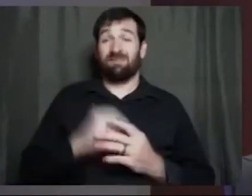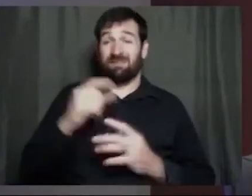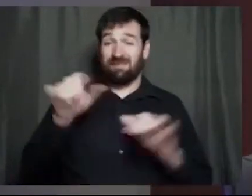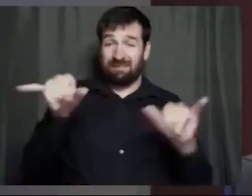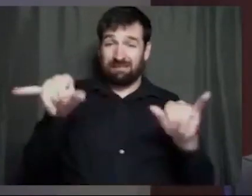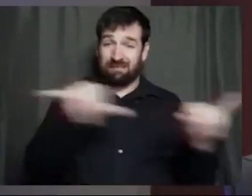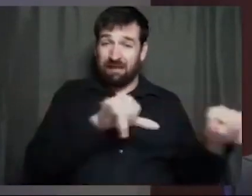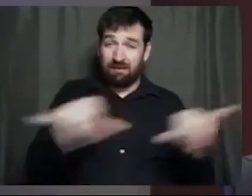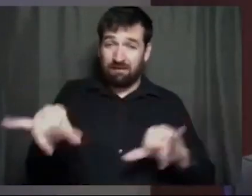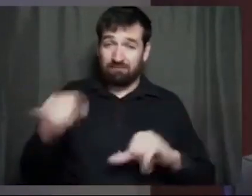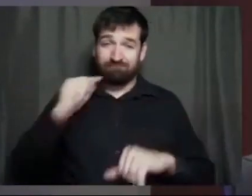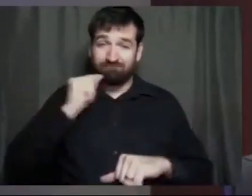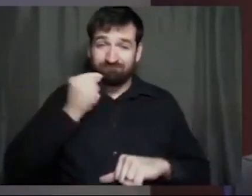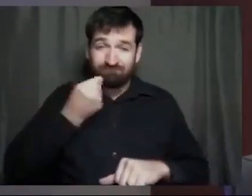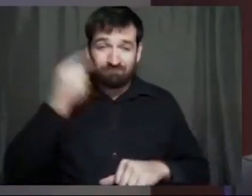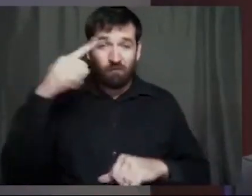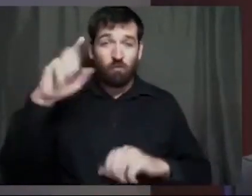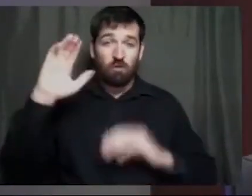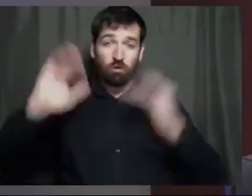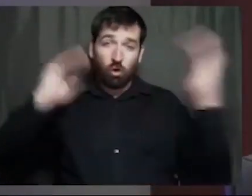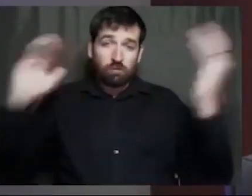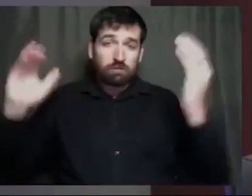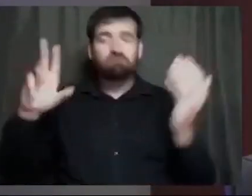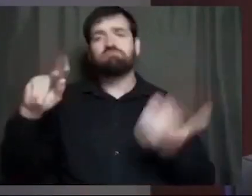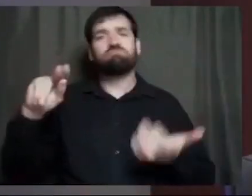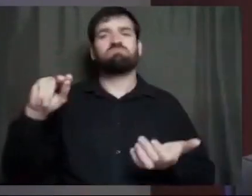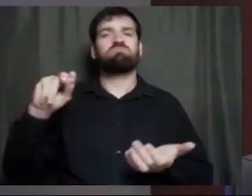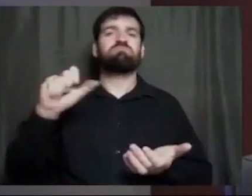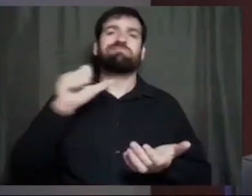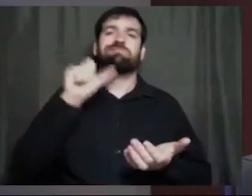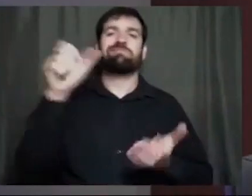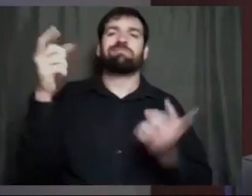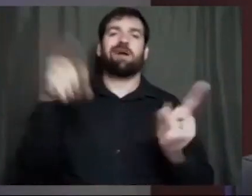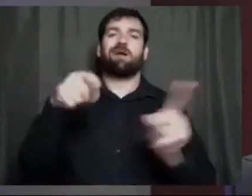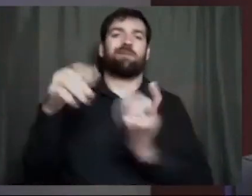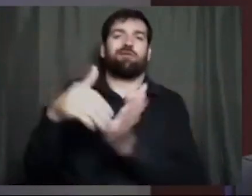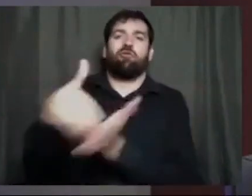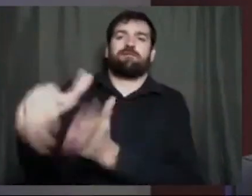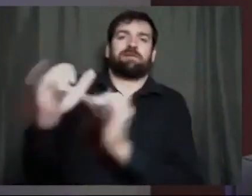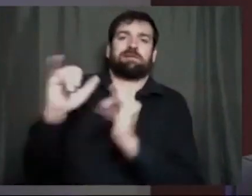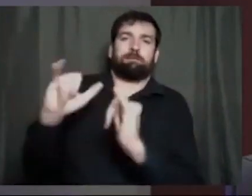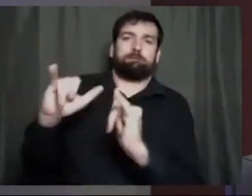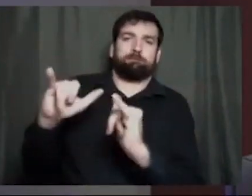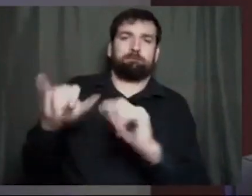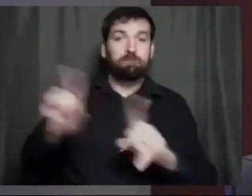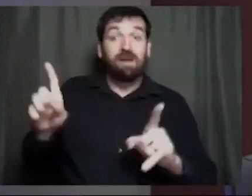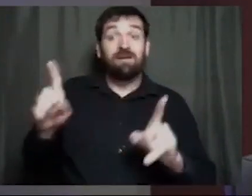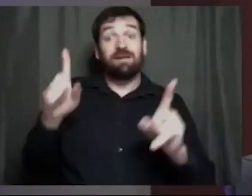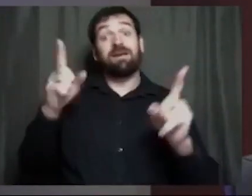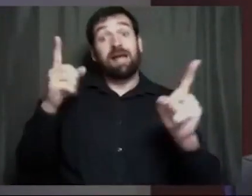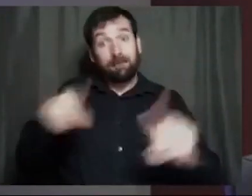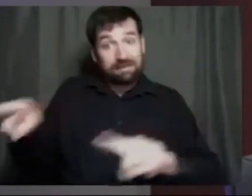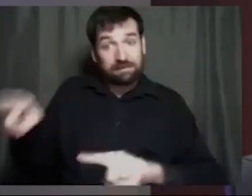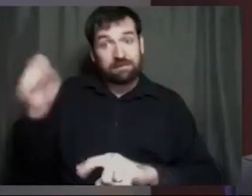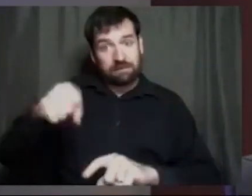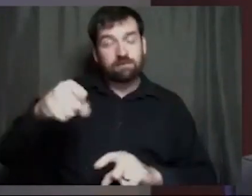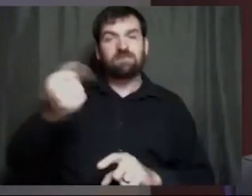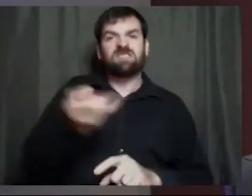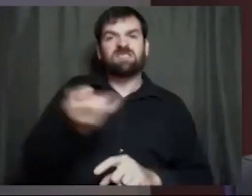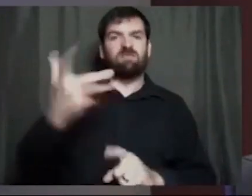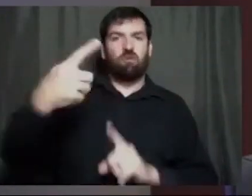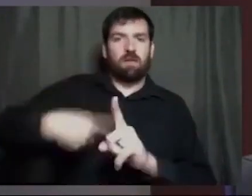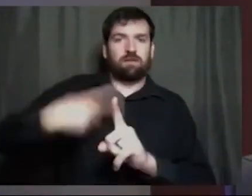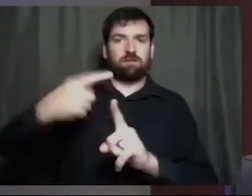of how often it occurs, but it does occur. And we do have kids who months after having COVID infection